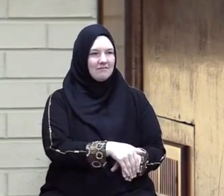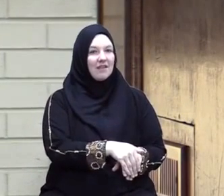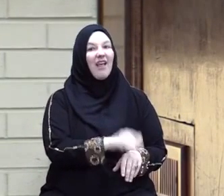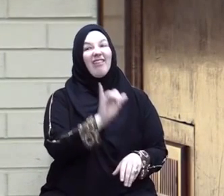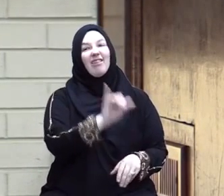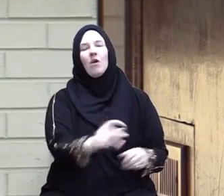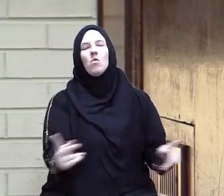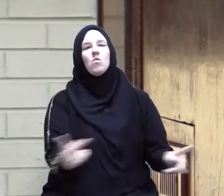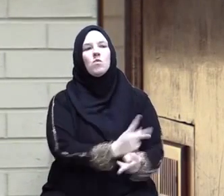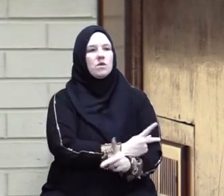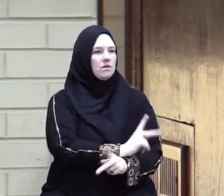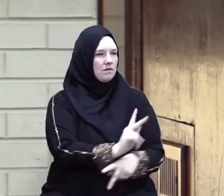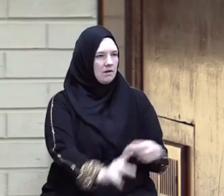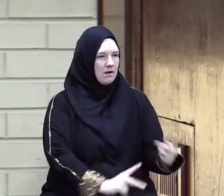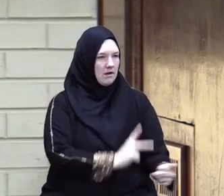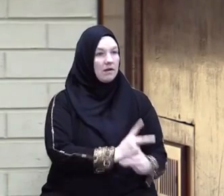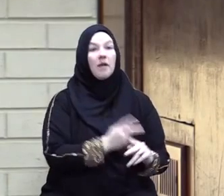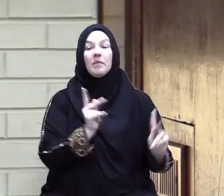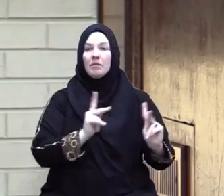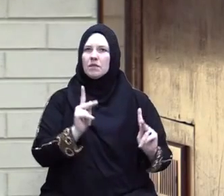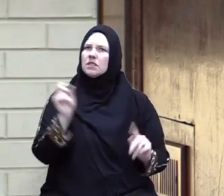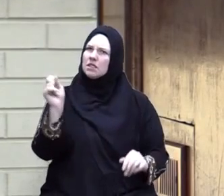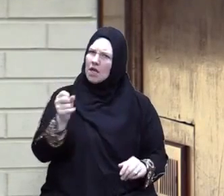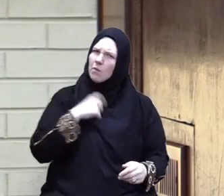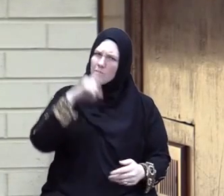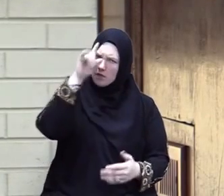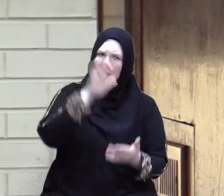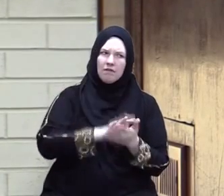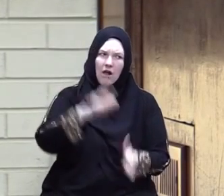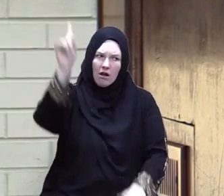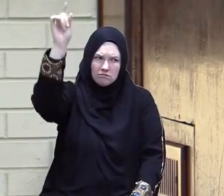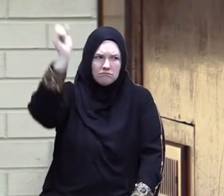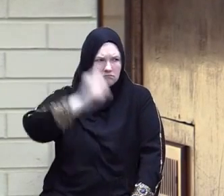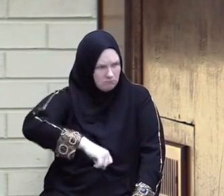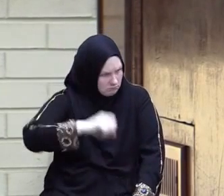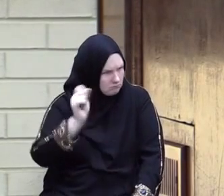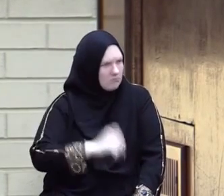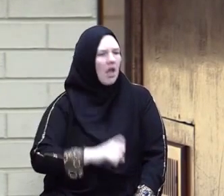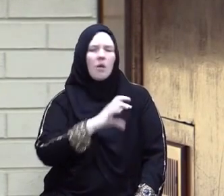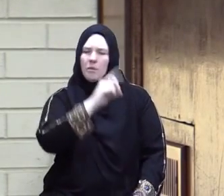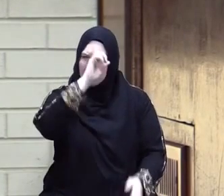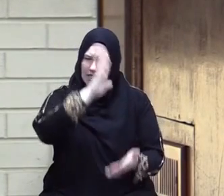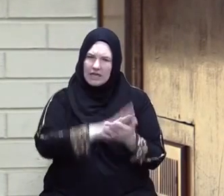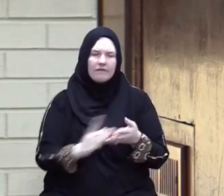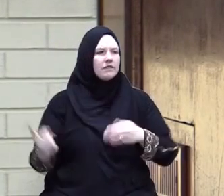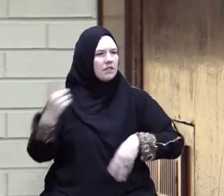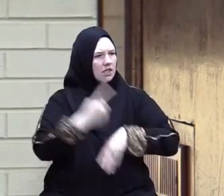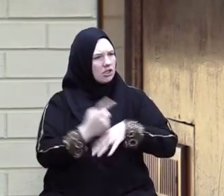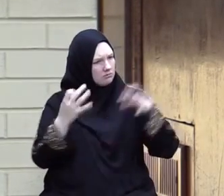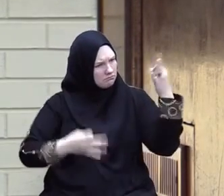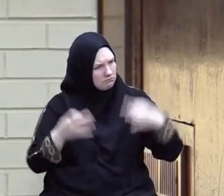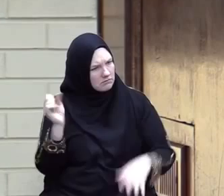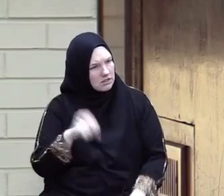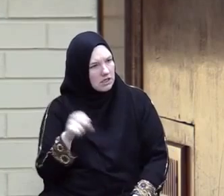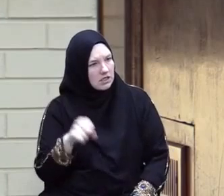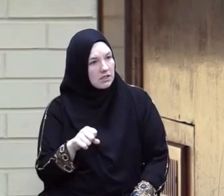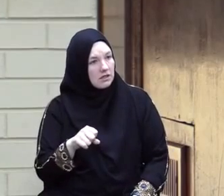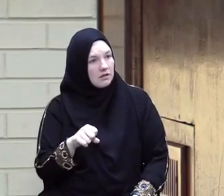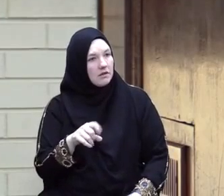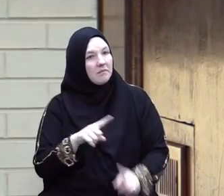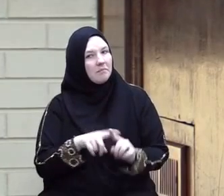are ones who say, we believed in Allah and we believed in the Day of Judgment. But in